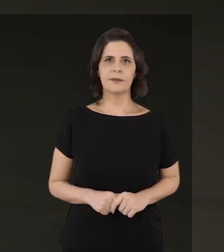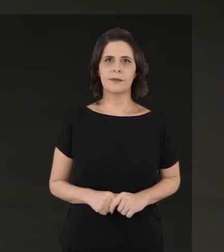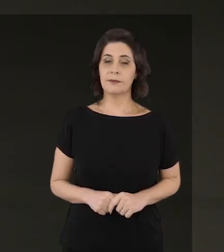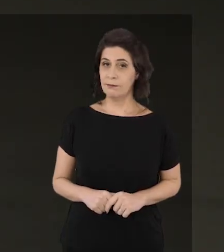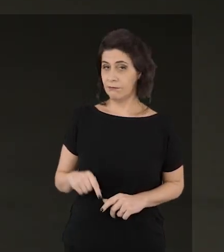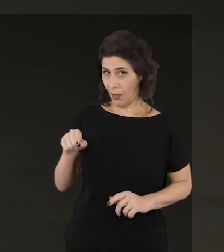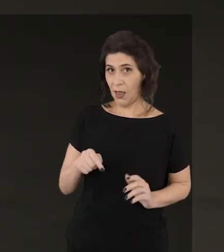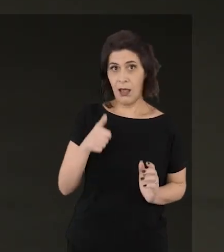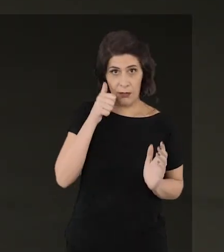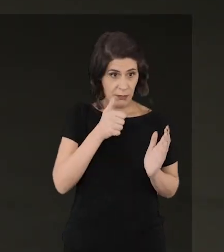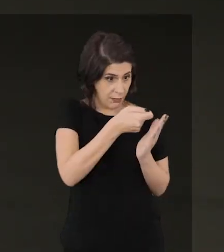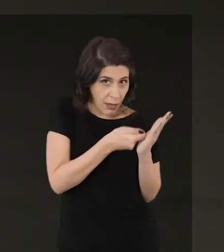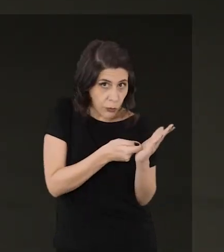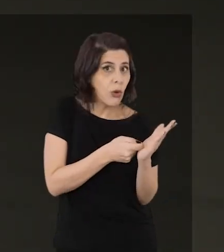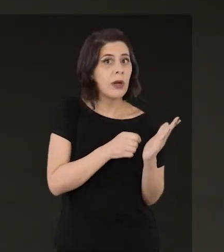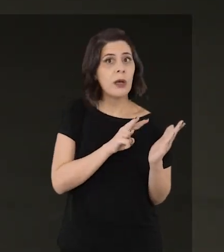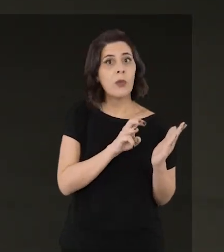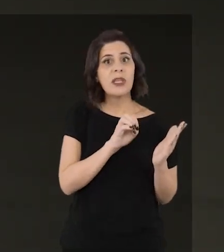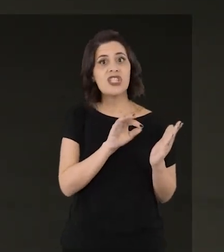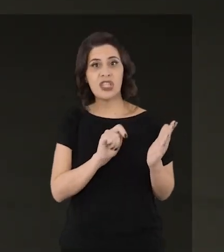Wittig was trying